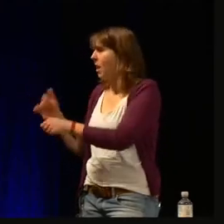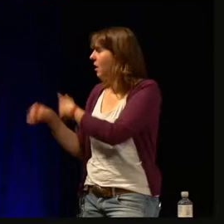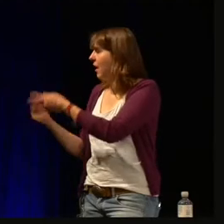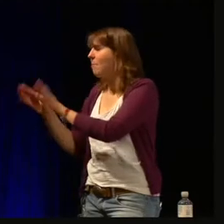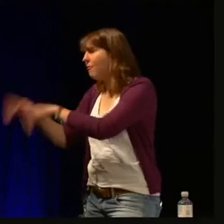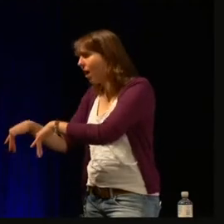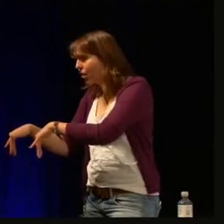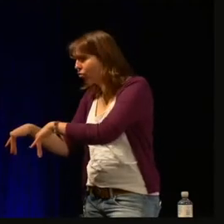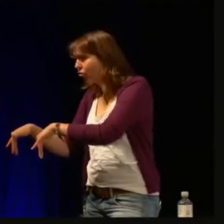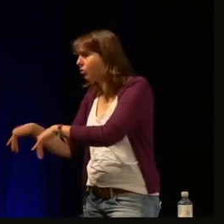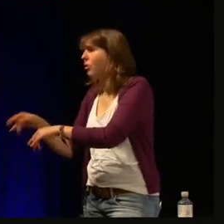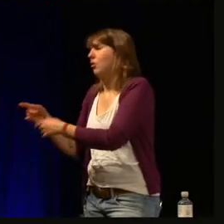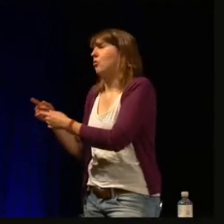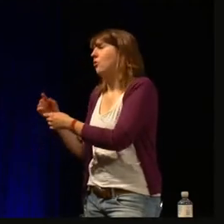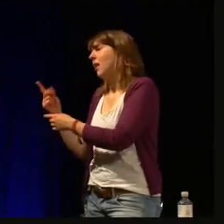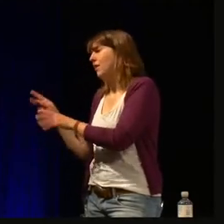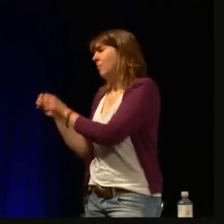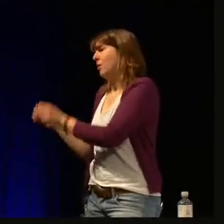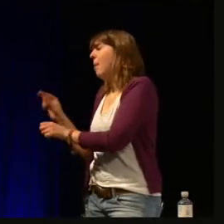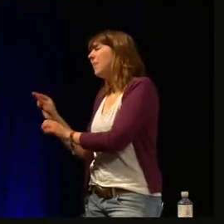like there's always some adjustment going on.